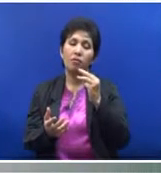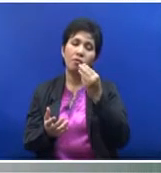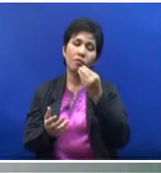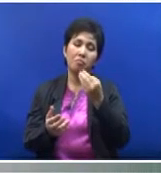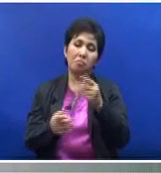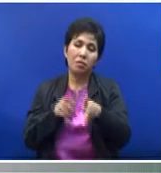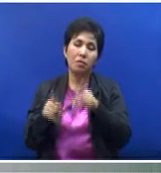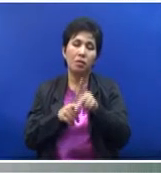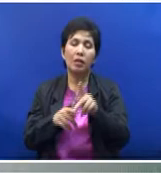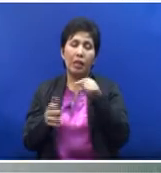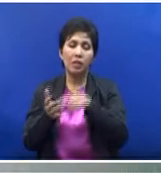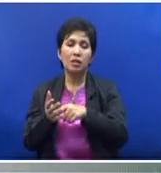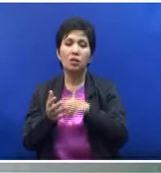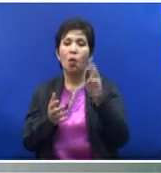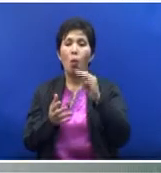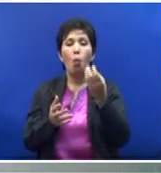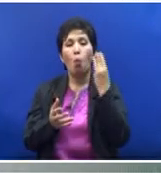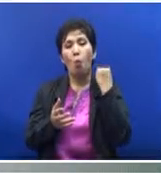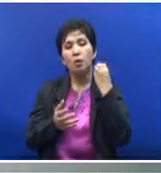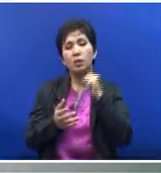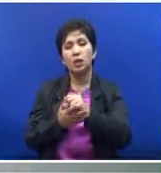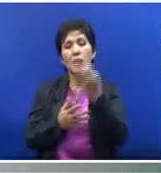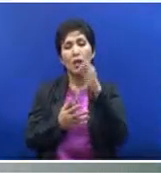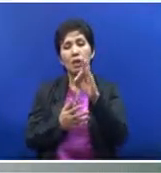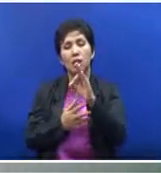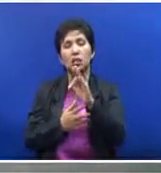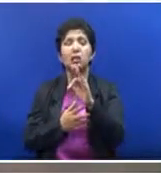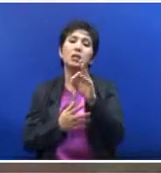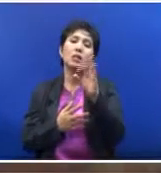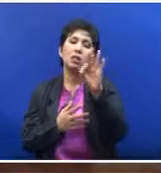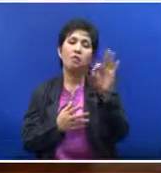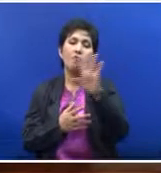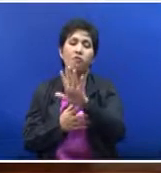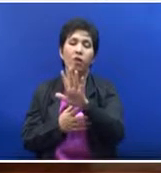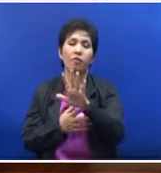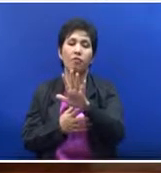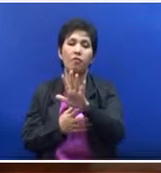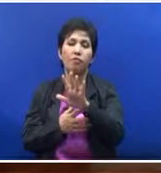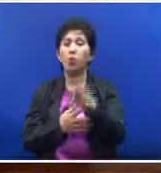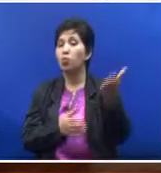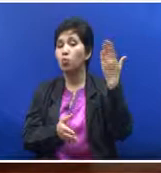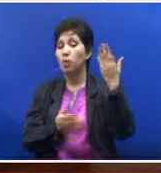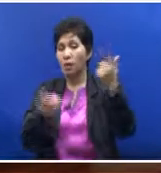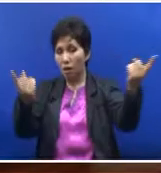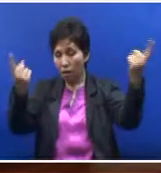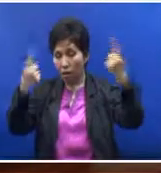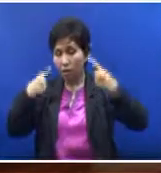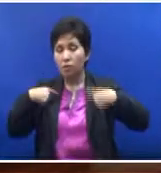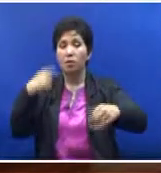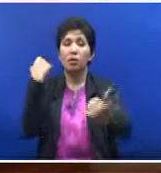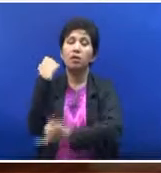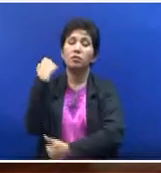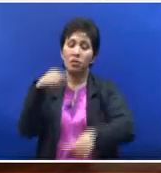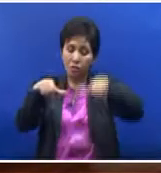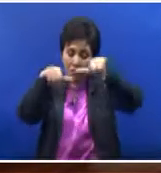Okay, so this was in 1965. So we can see that these people, they put their effort to come to our country, to